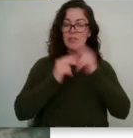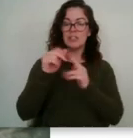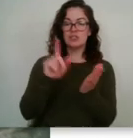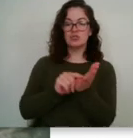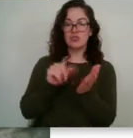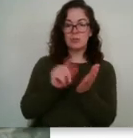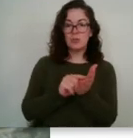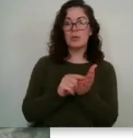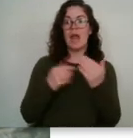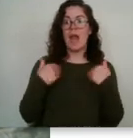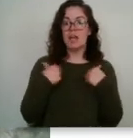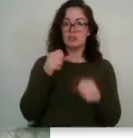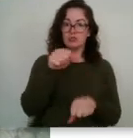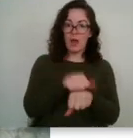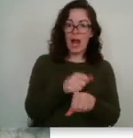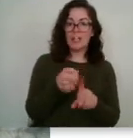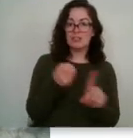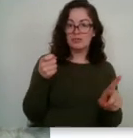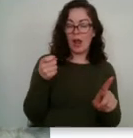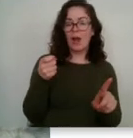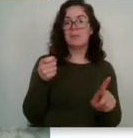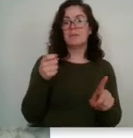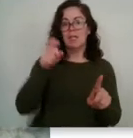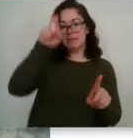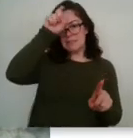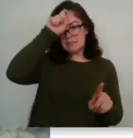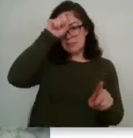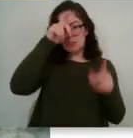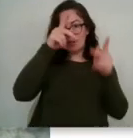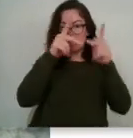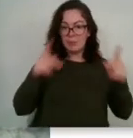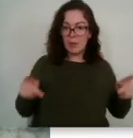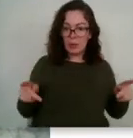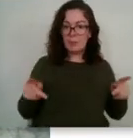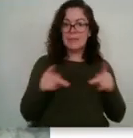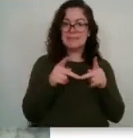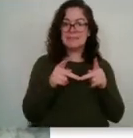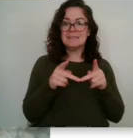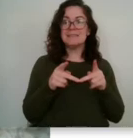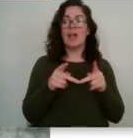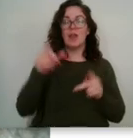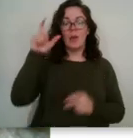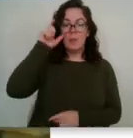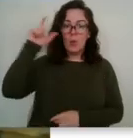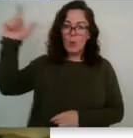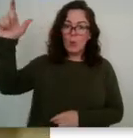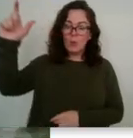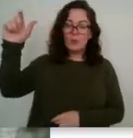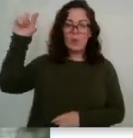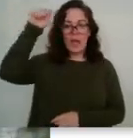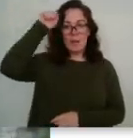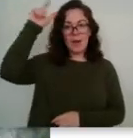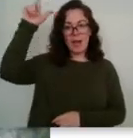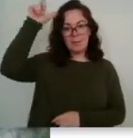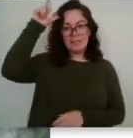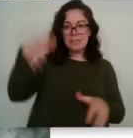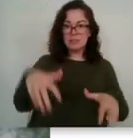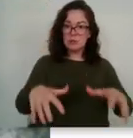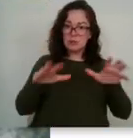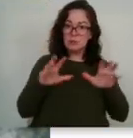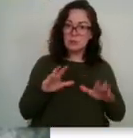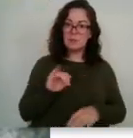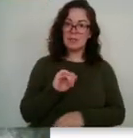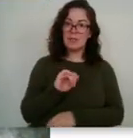Great Pyramid in Egypt, the Moon, the Abe Lincoln's tomb in Springfield, Illinois, the Alamo, and the Colosseum